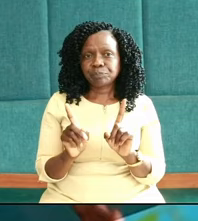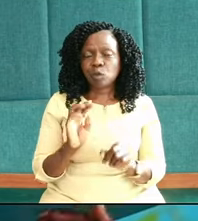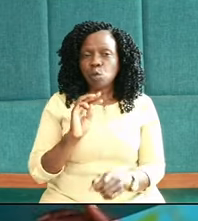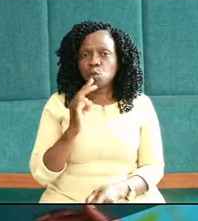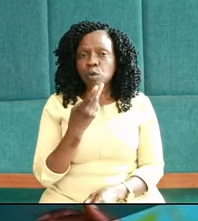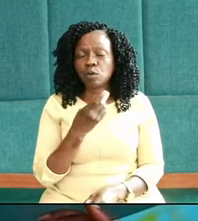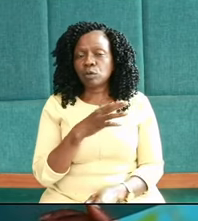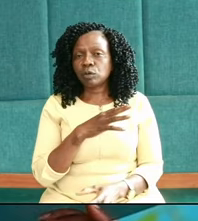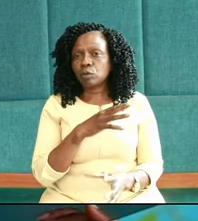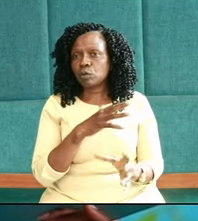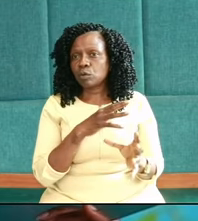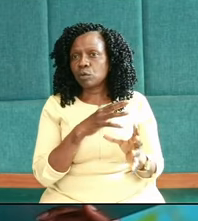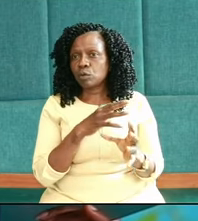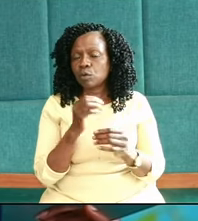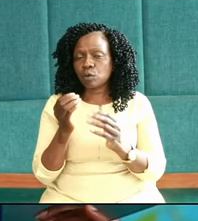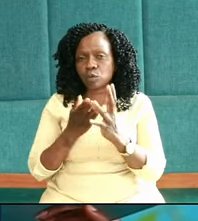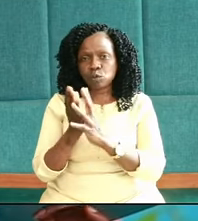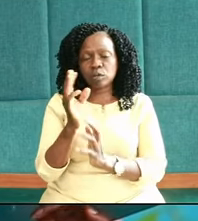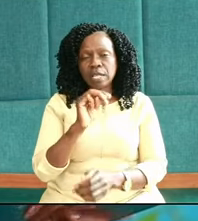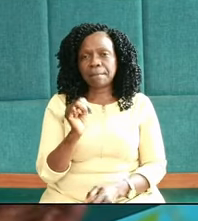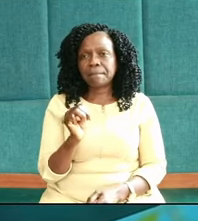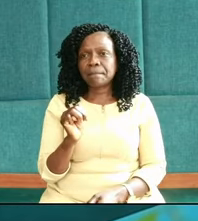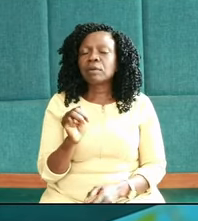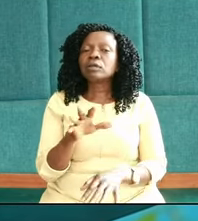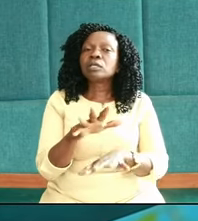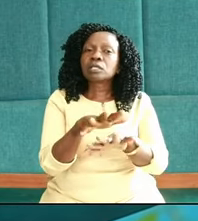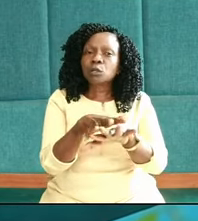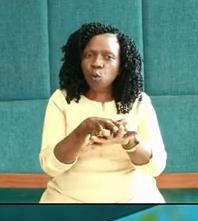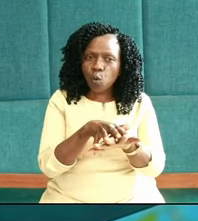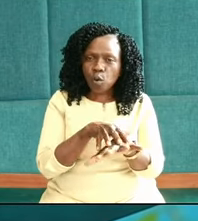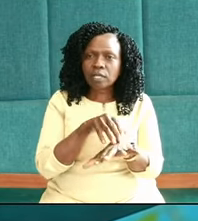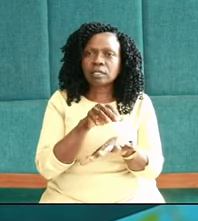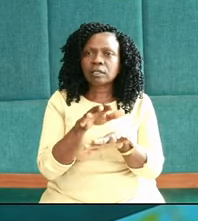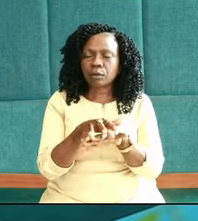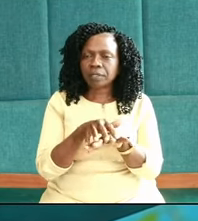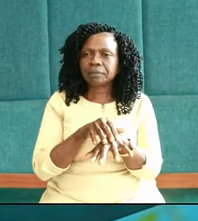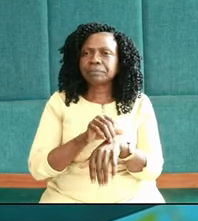we will go through them slowly.